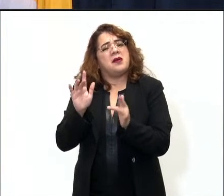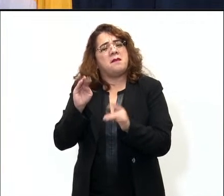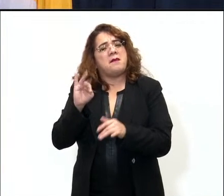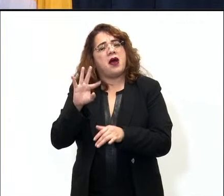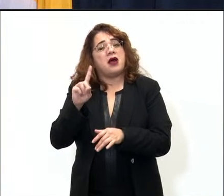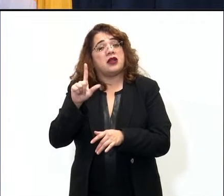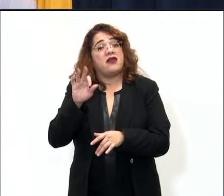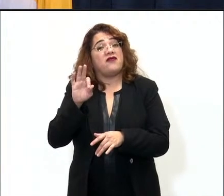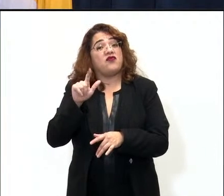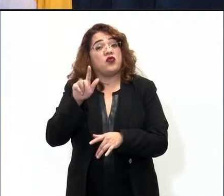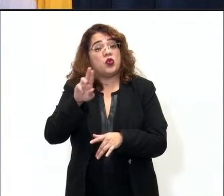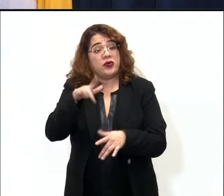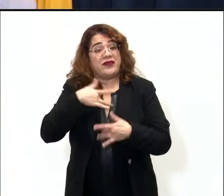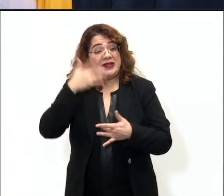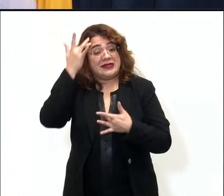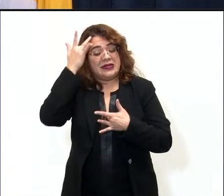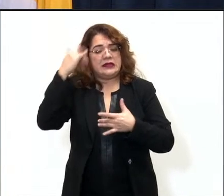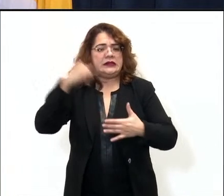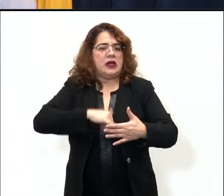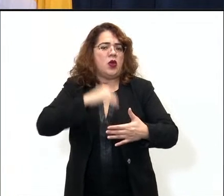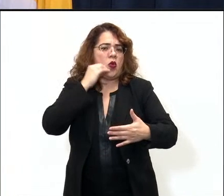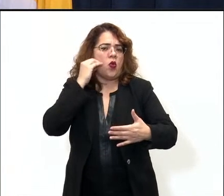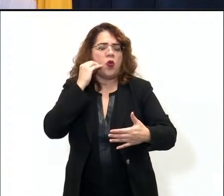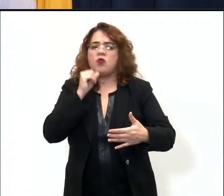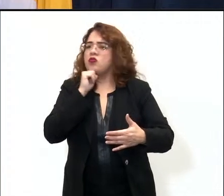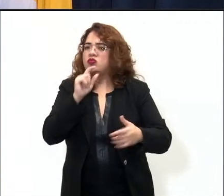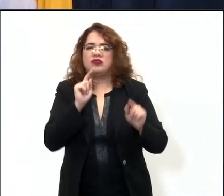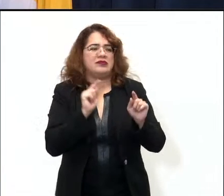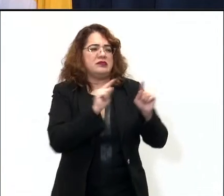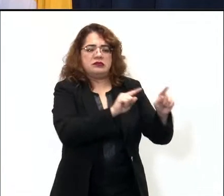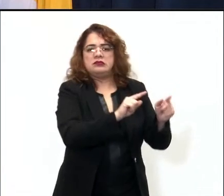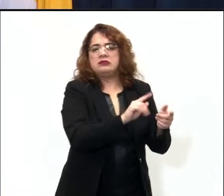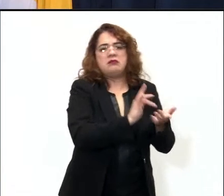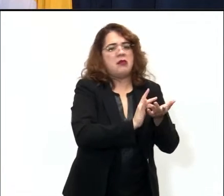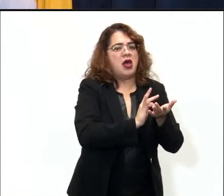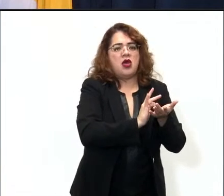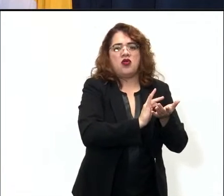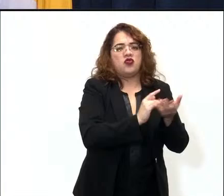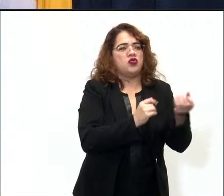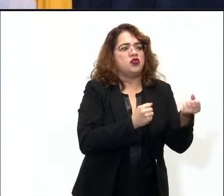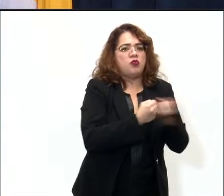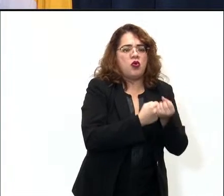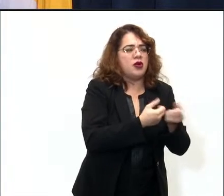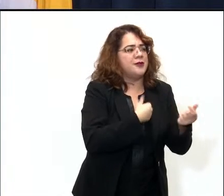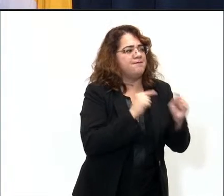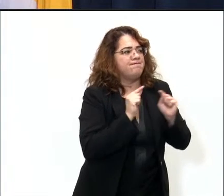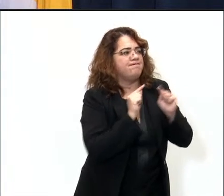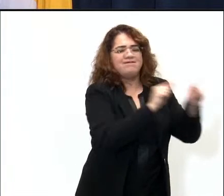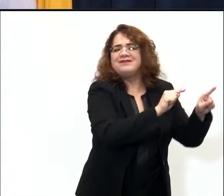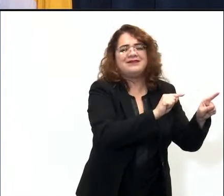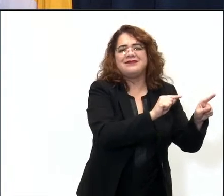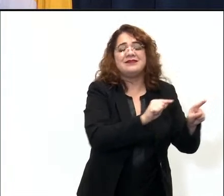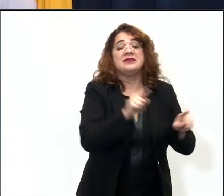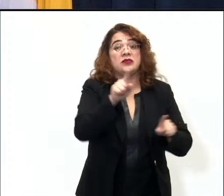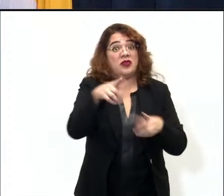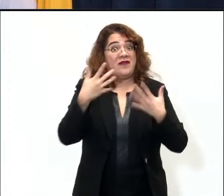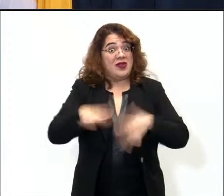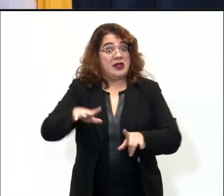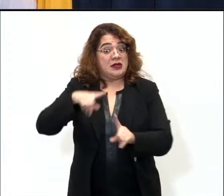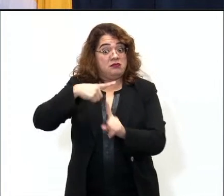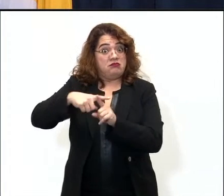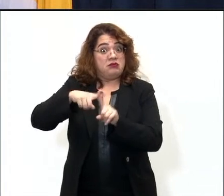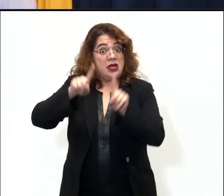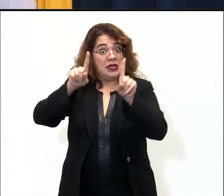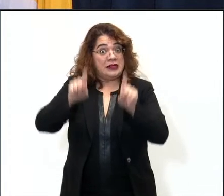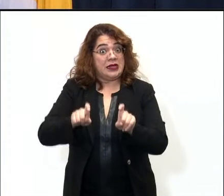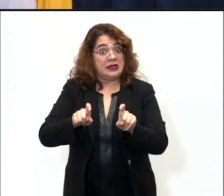we ask you, not to go for medical support unless you feel like you absolutely need it. And that if you have tested positive